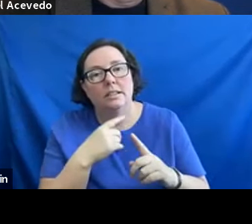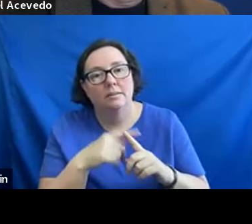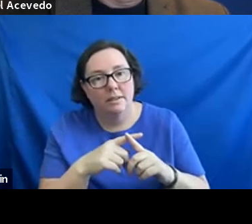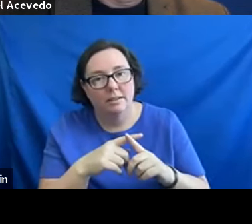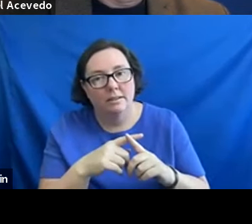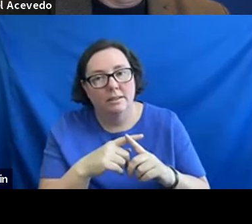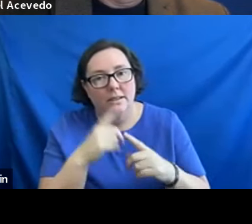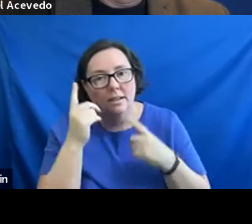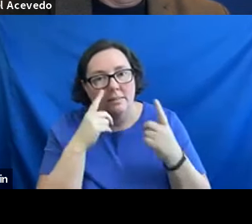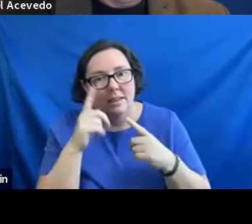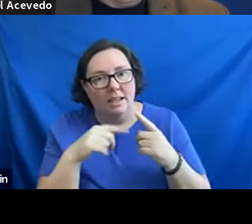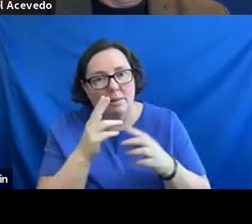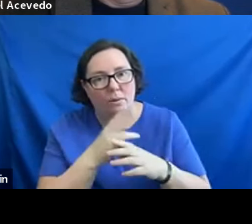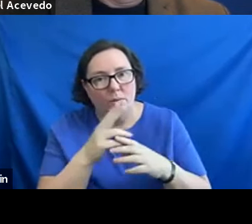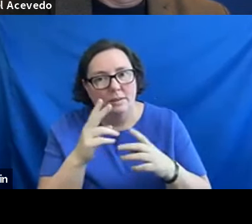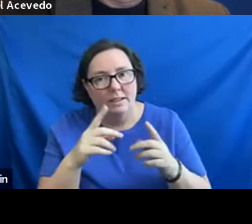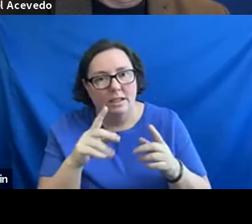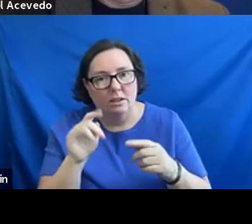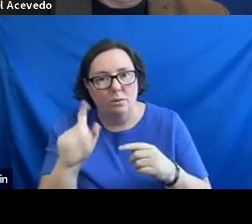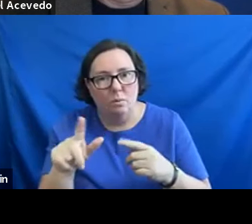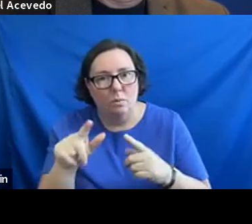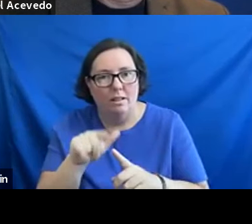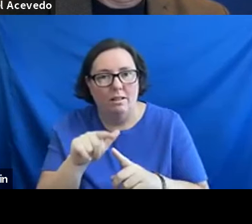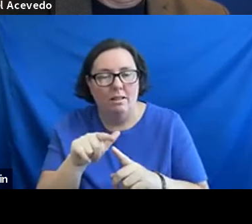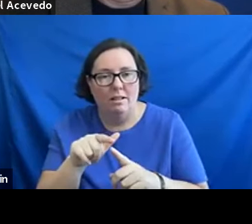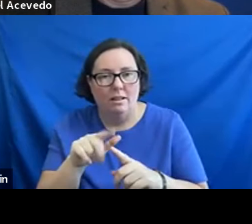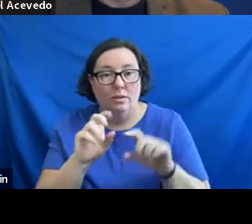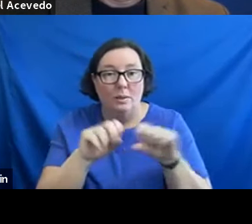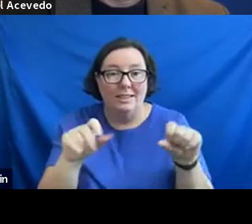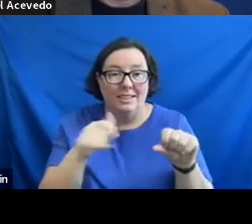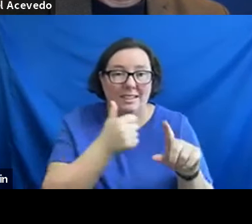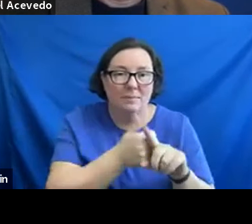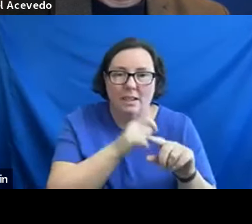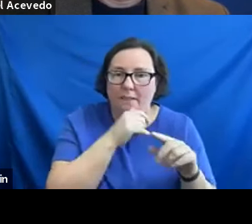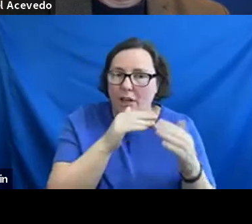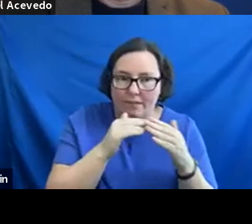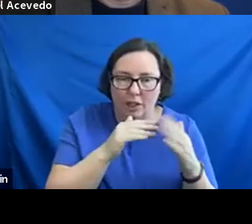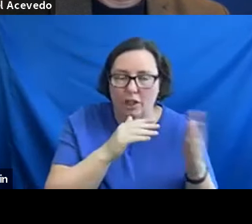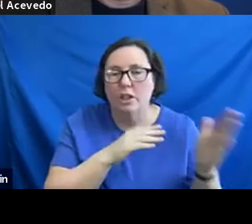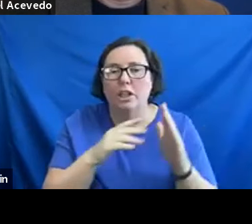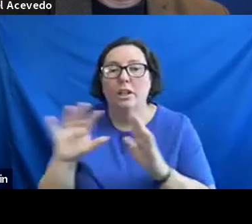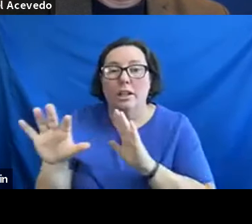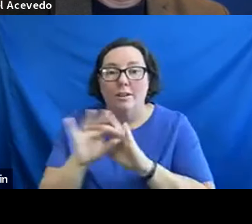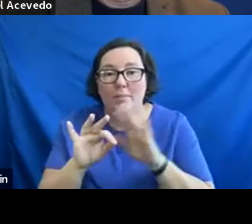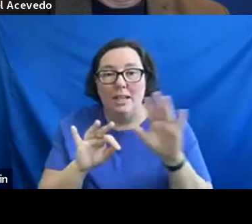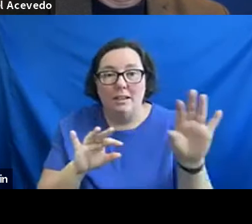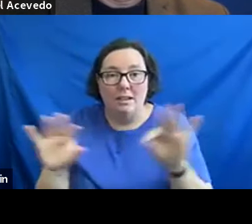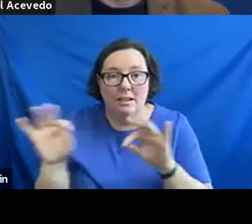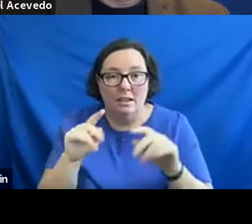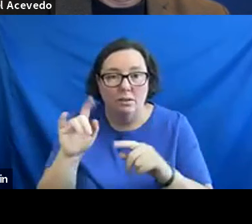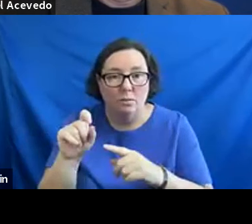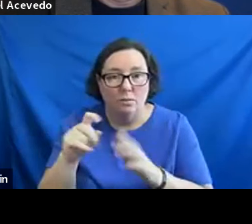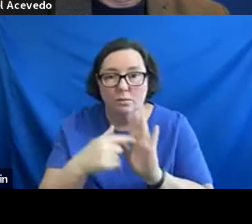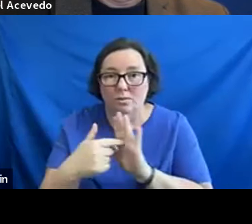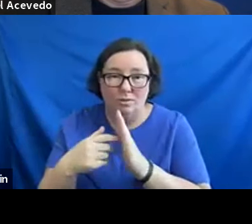I'm thinking about using a tool in this process that the research shows can exacerbate